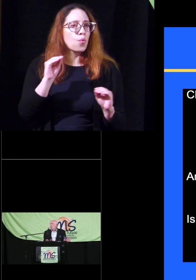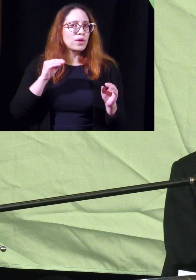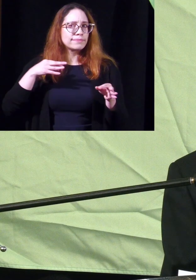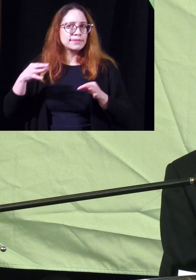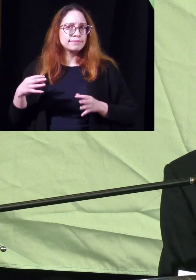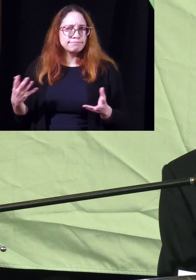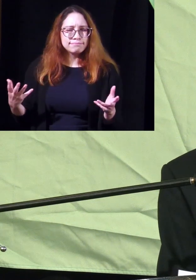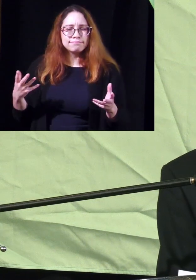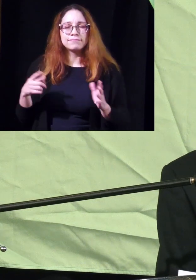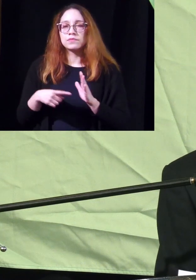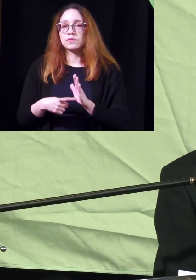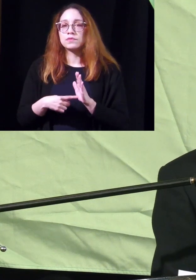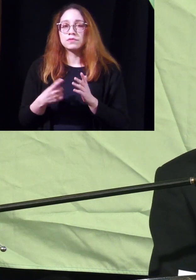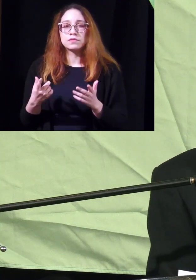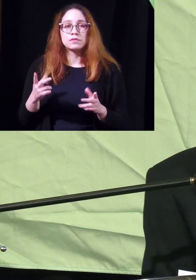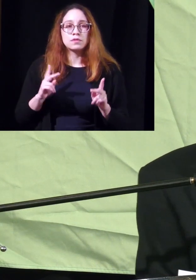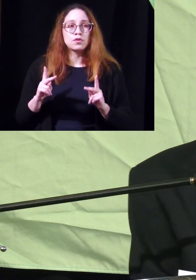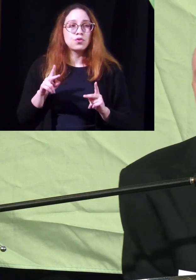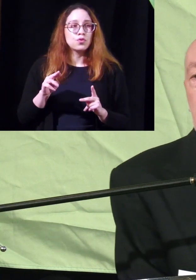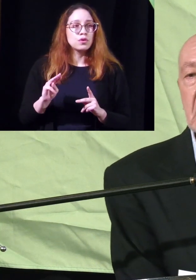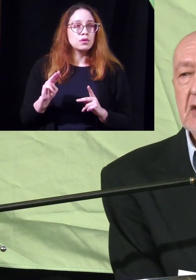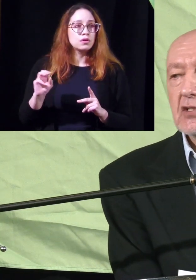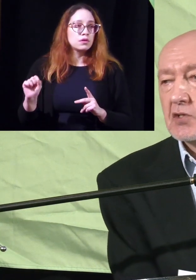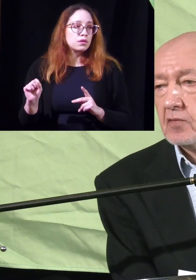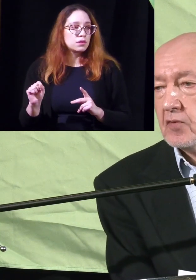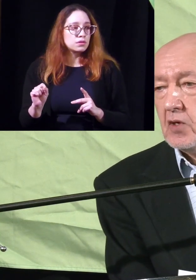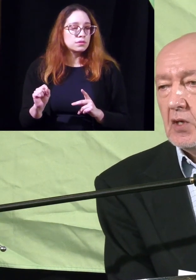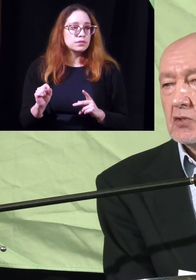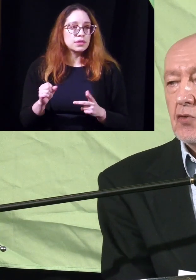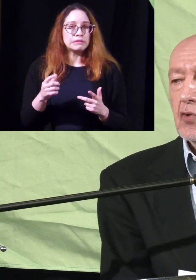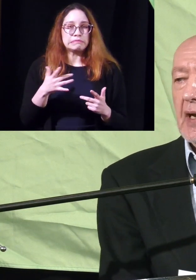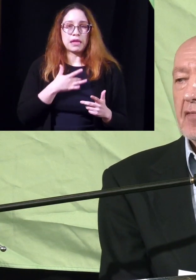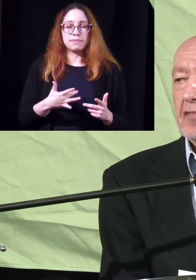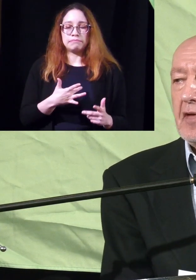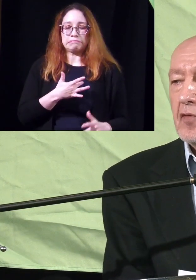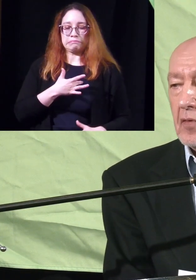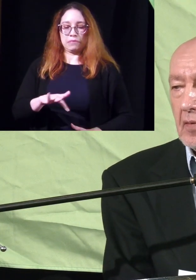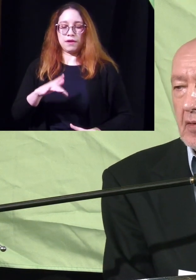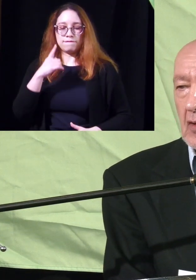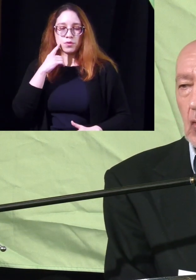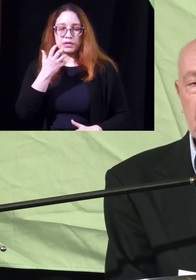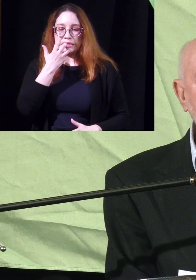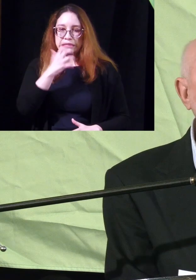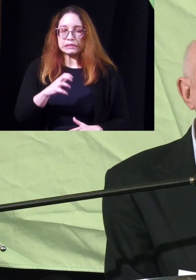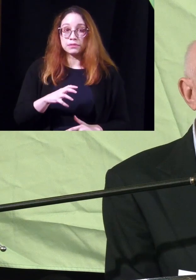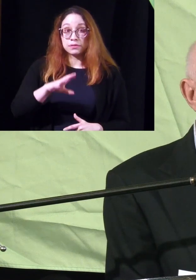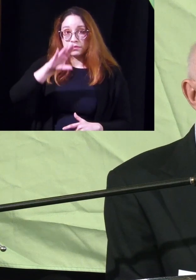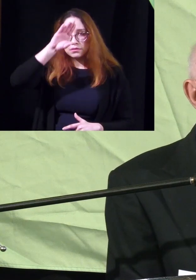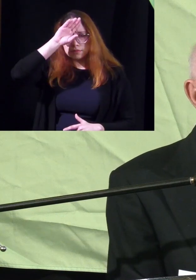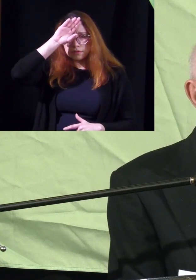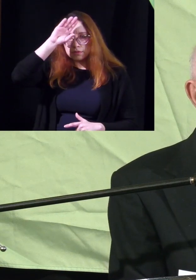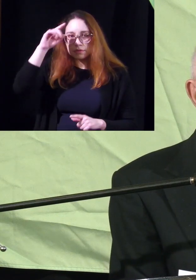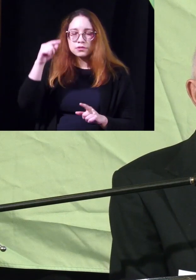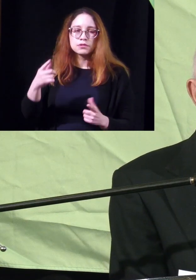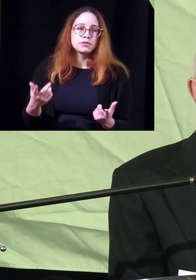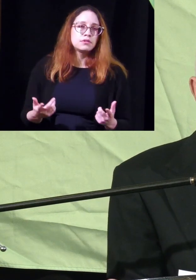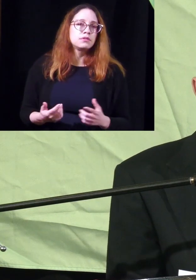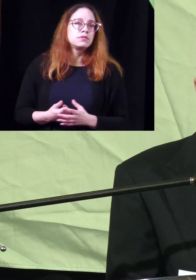explanation. For example, we need people with MS are heat sensitive. So you could have a fever. What's the commonest cause of